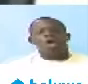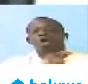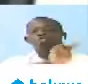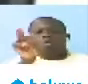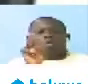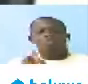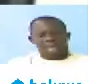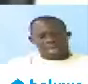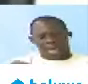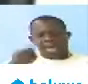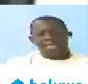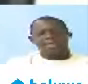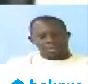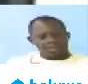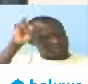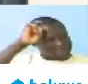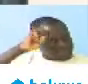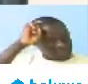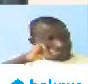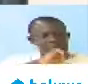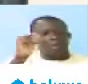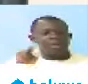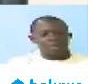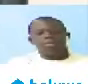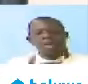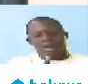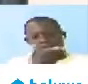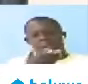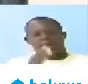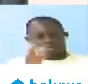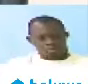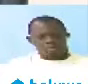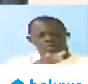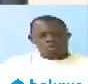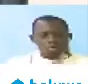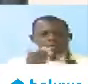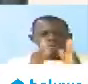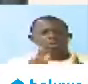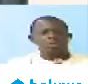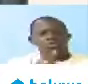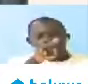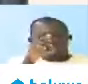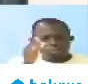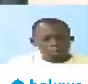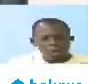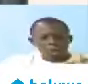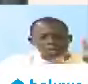No, we attended a naming ceremony. Have you guys discussed this issue before?